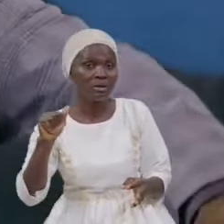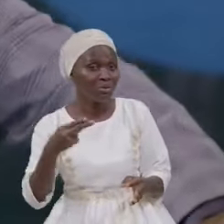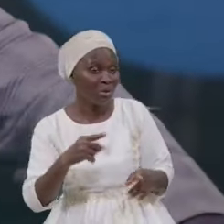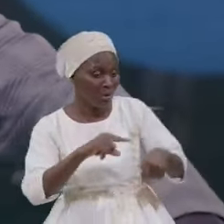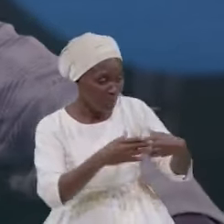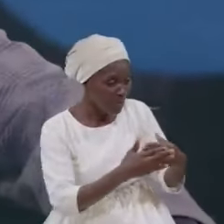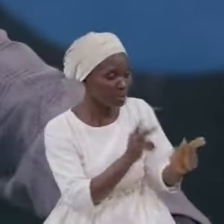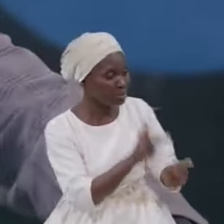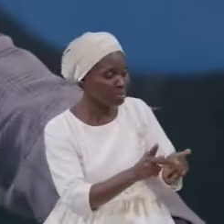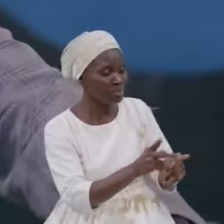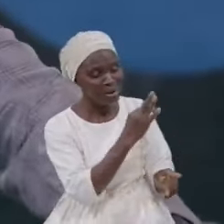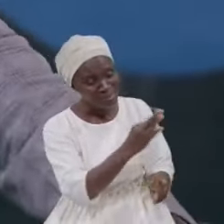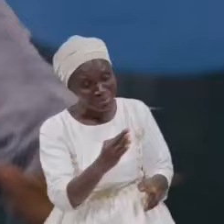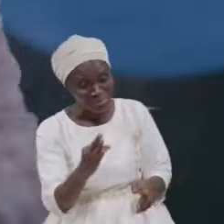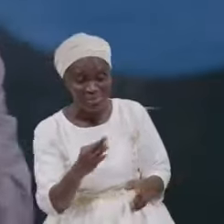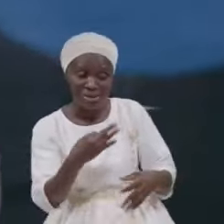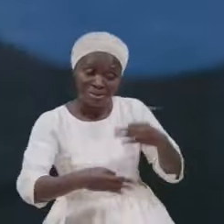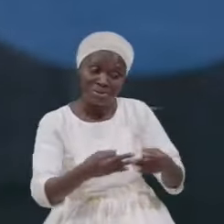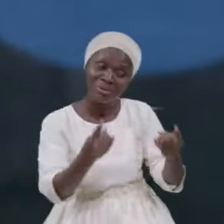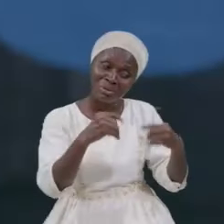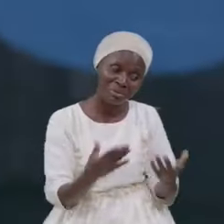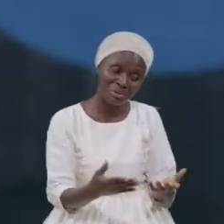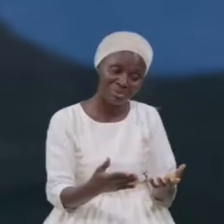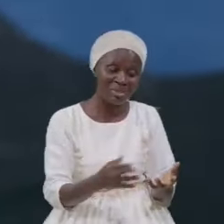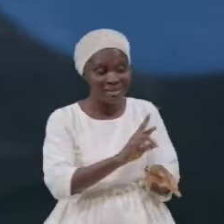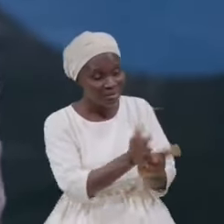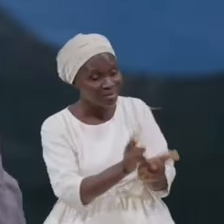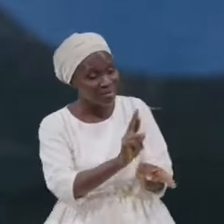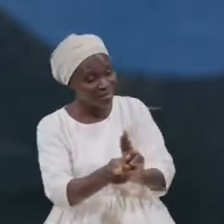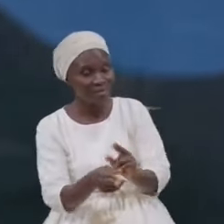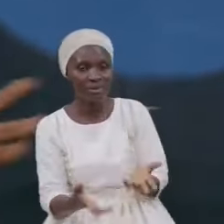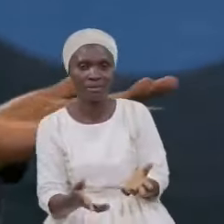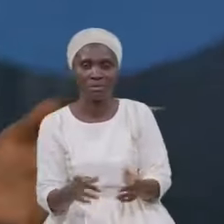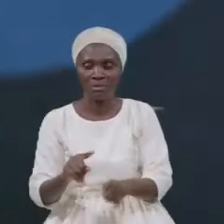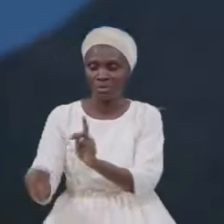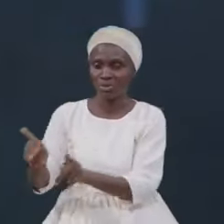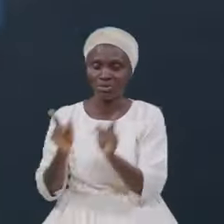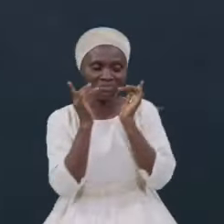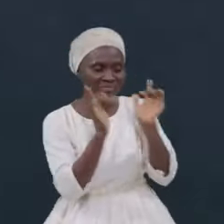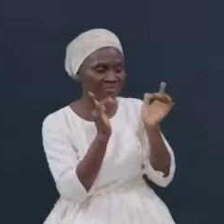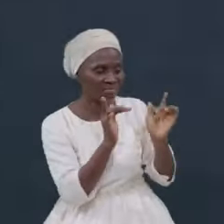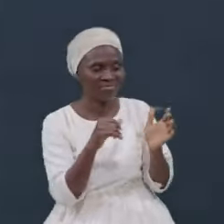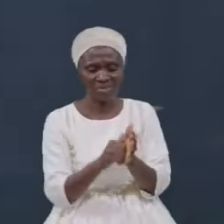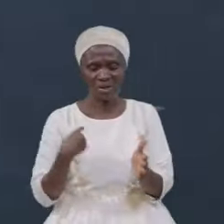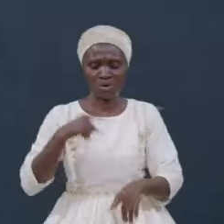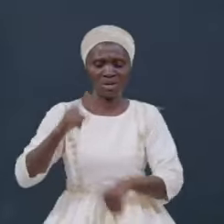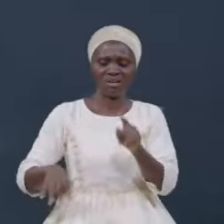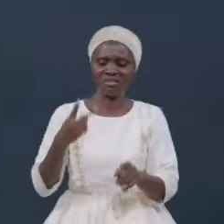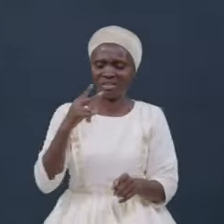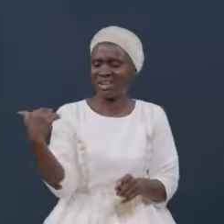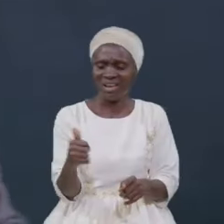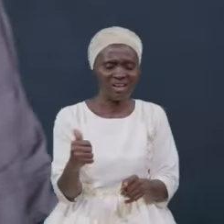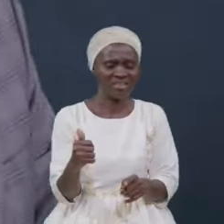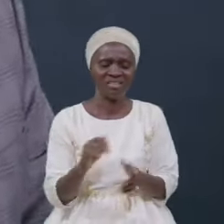any evidence that anything is coming on. That's why the Lord is saying, the Lord is not slack concerning